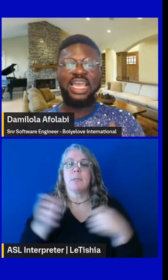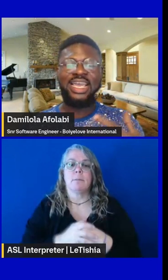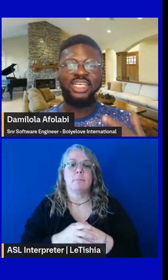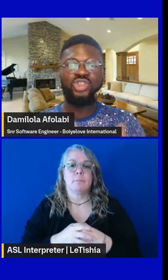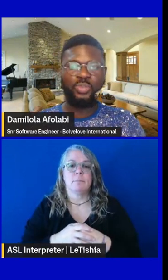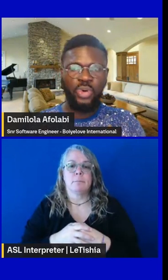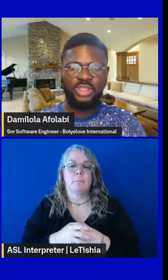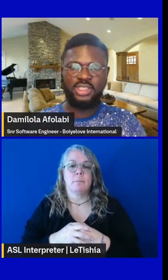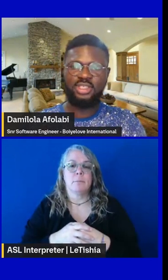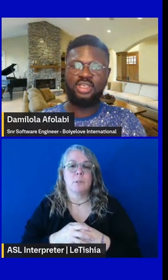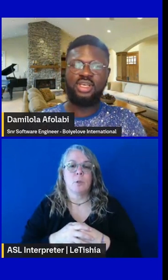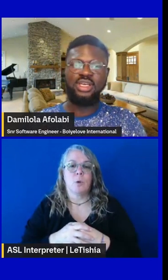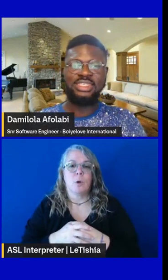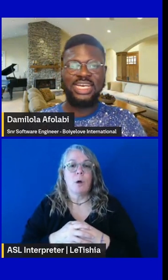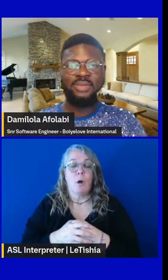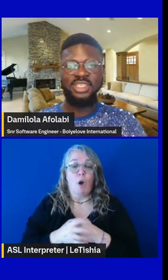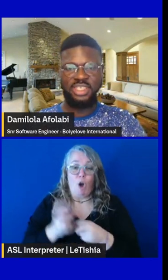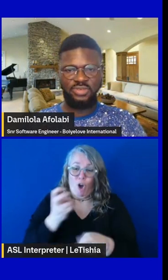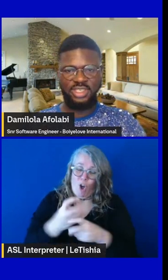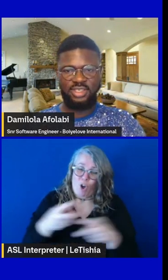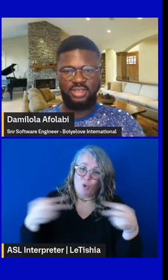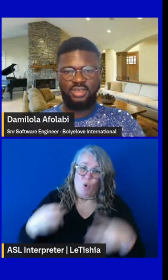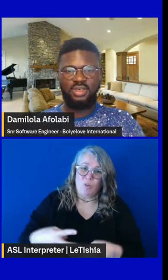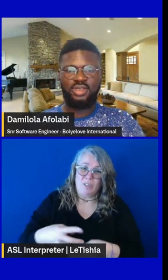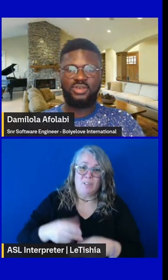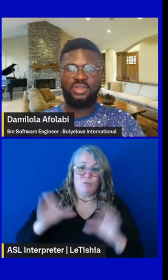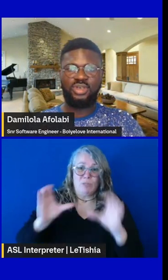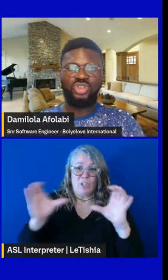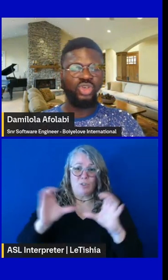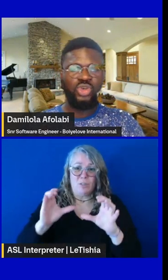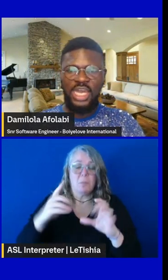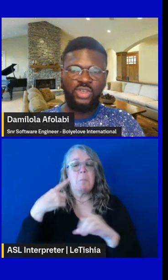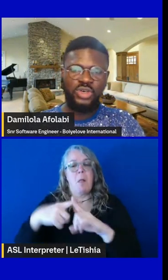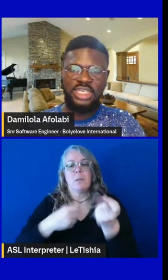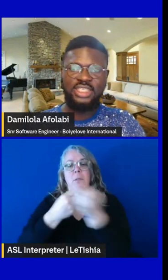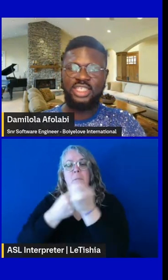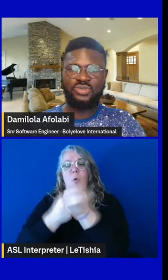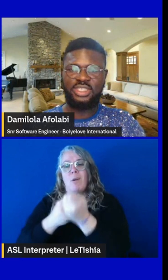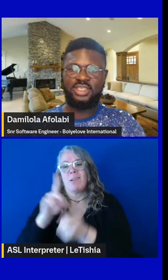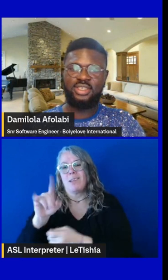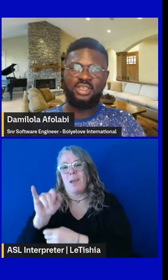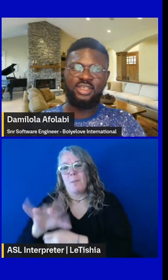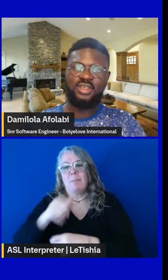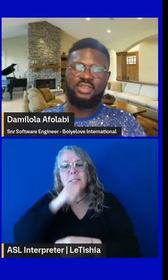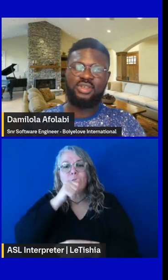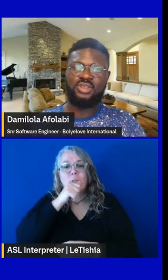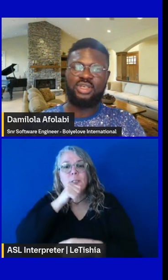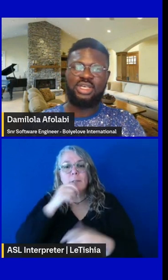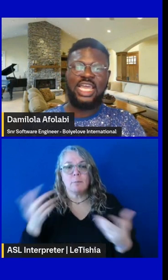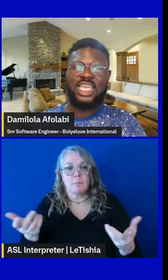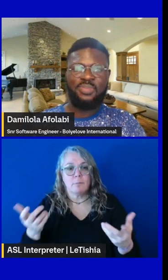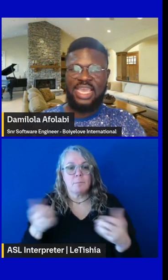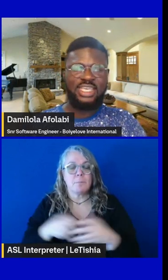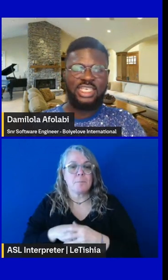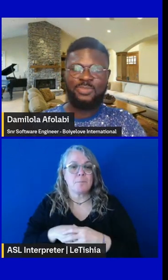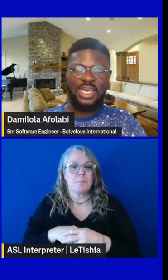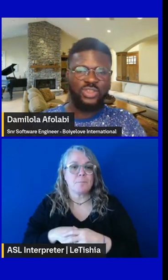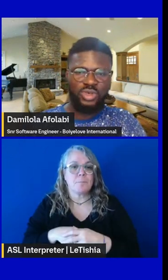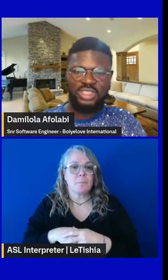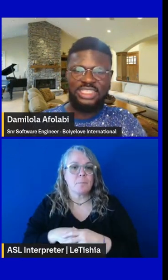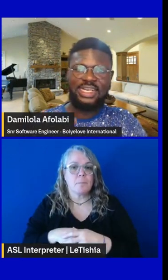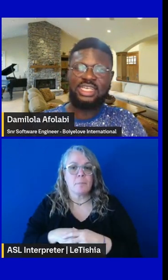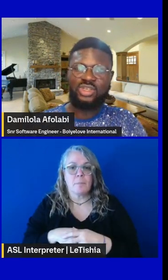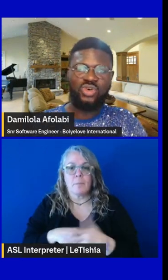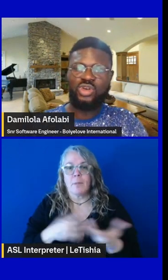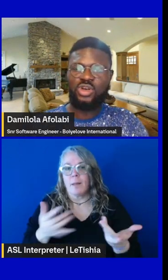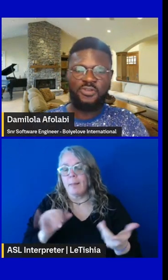hard-coded credentials, and it supports dynamic secrets. So no hard coding secrets, like API keys,